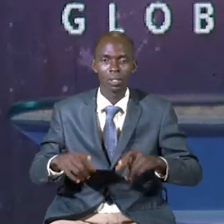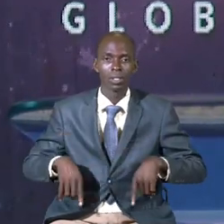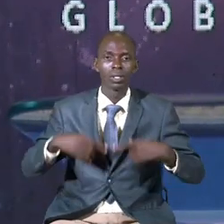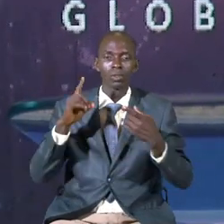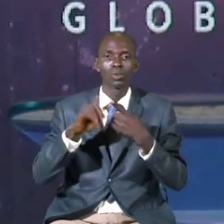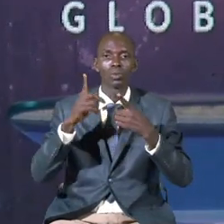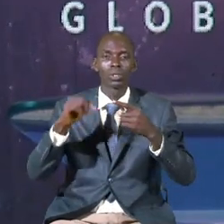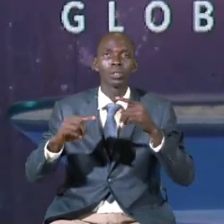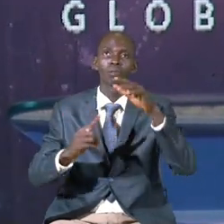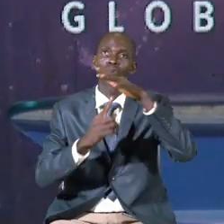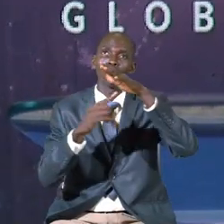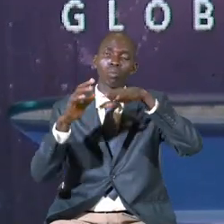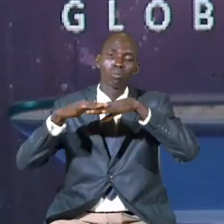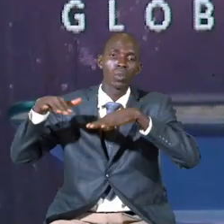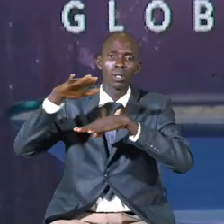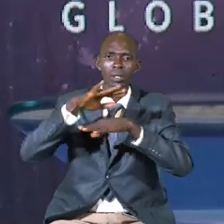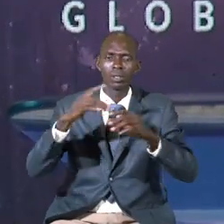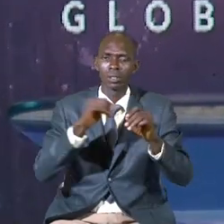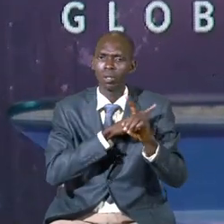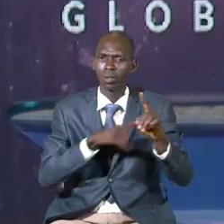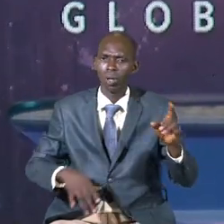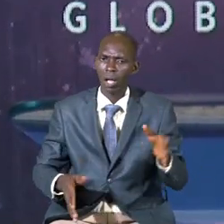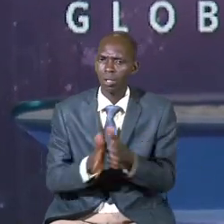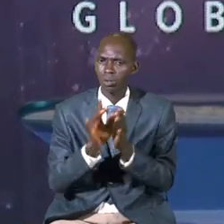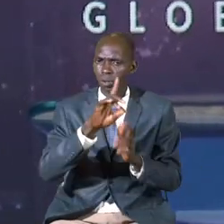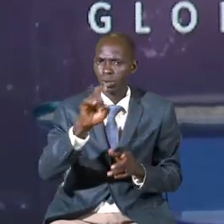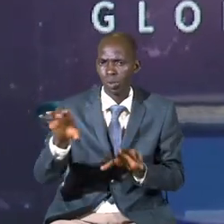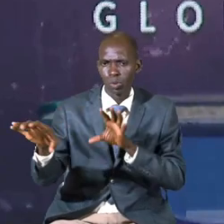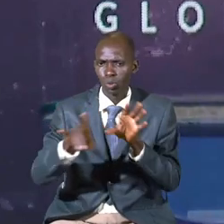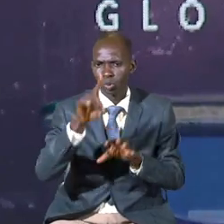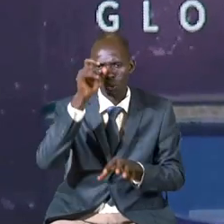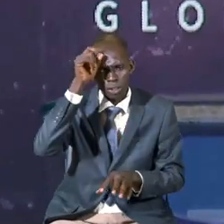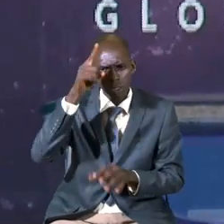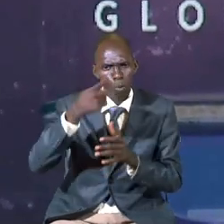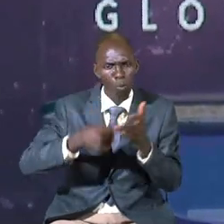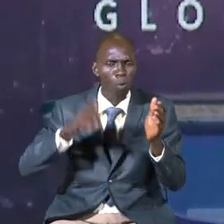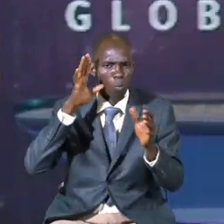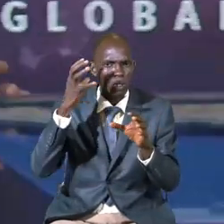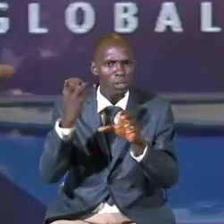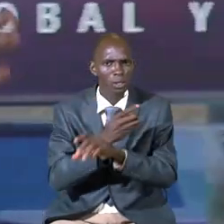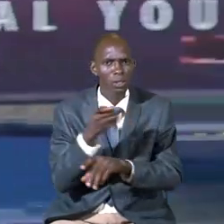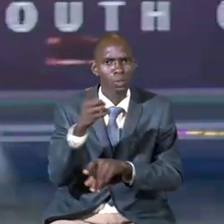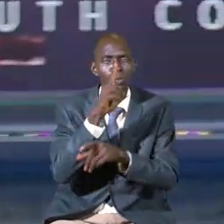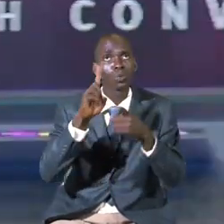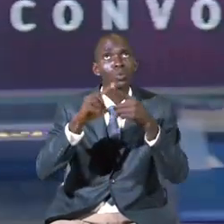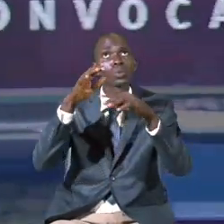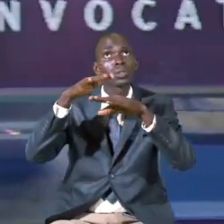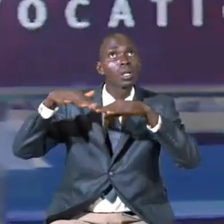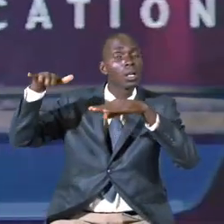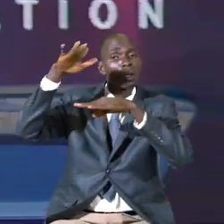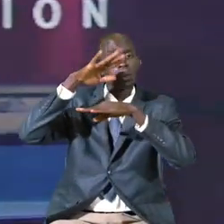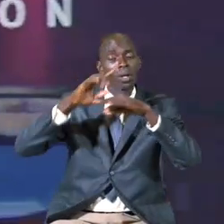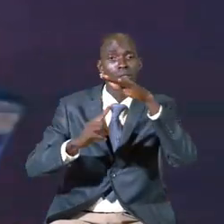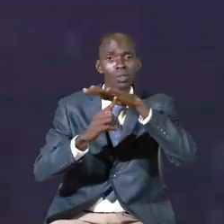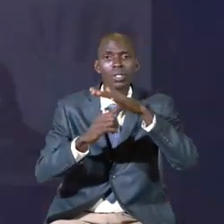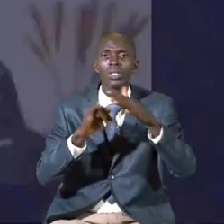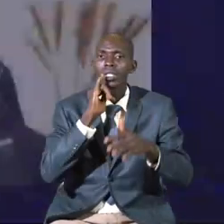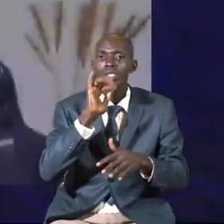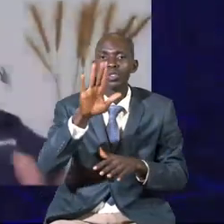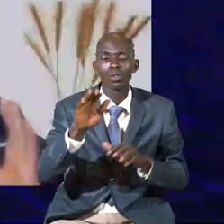said do you understand what will take you to the top and take you to the peak is the action it's the